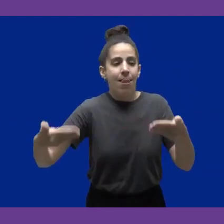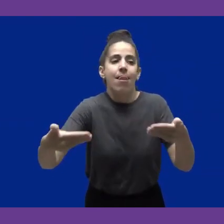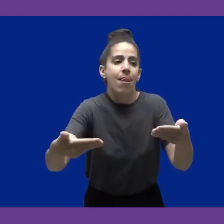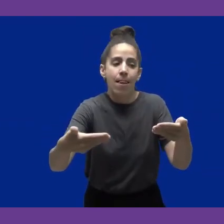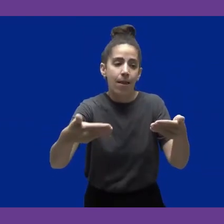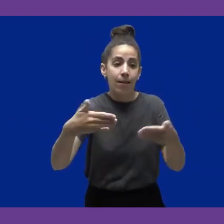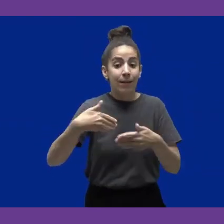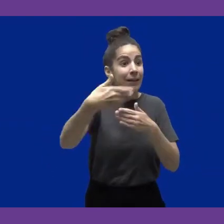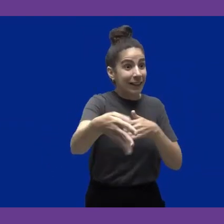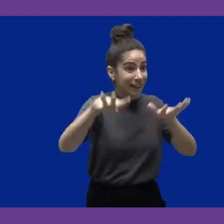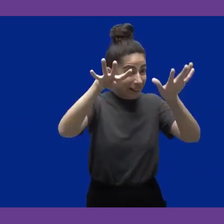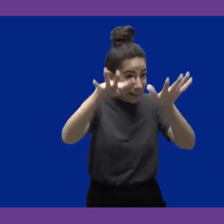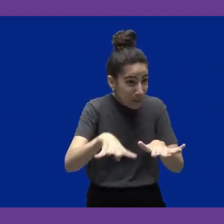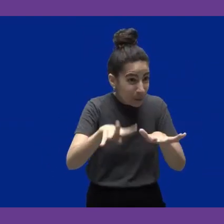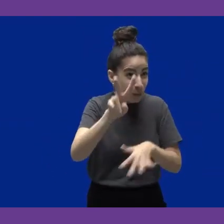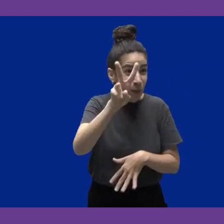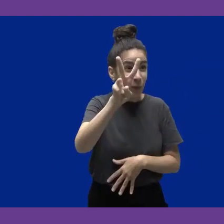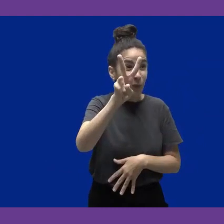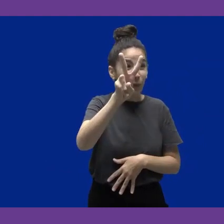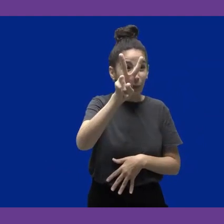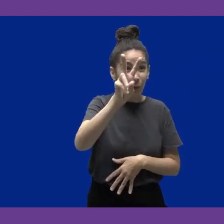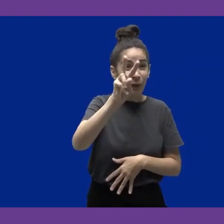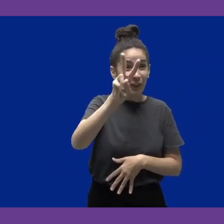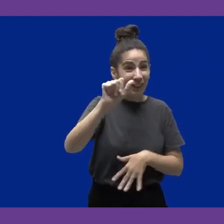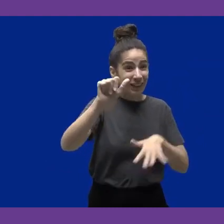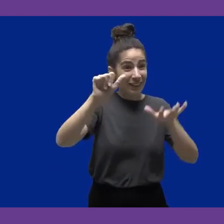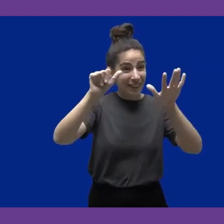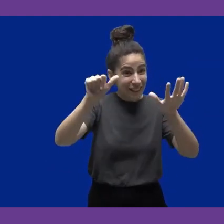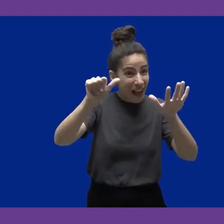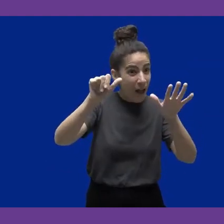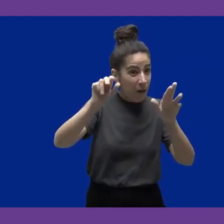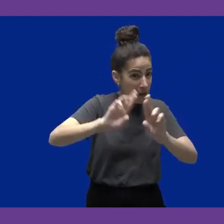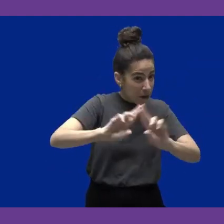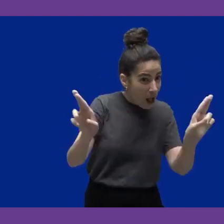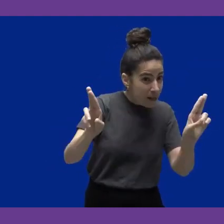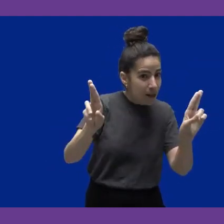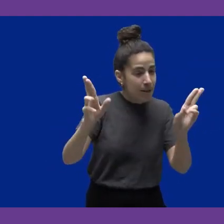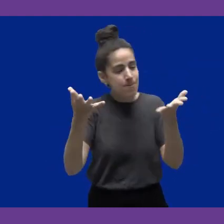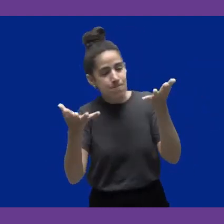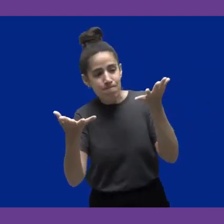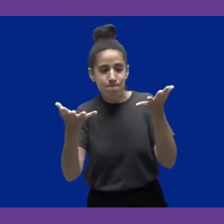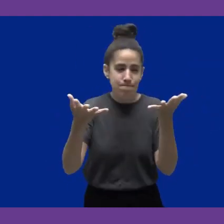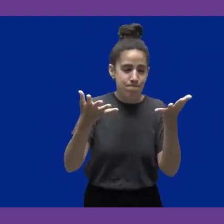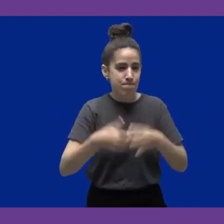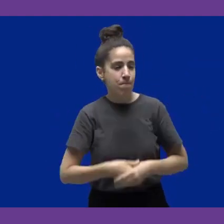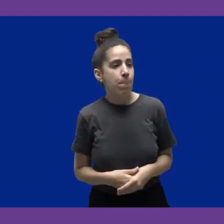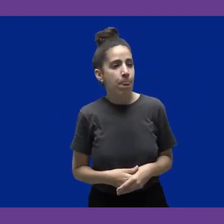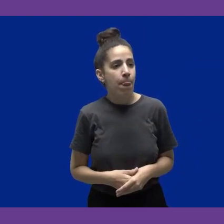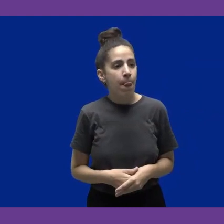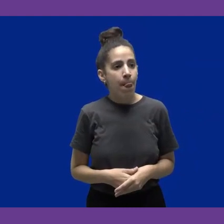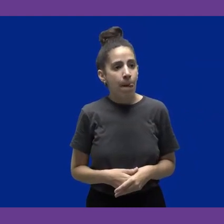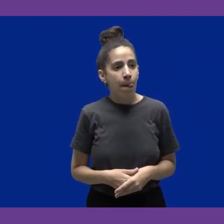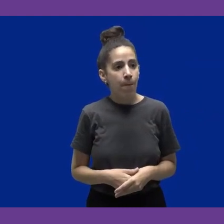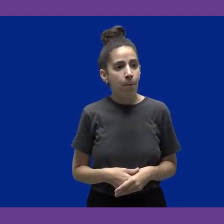On the one on digital information, the deadline was the 15th of March 2026. And this